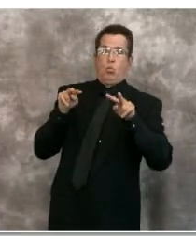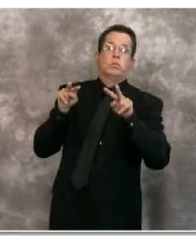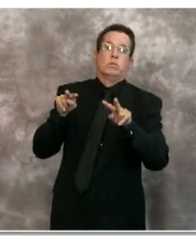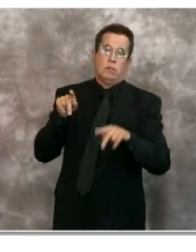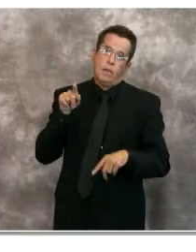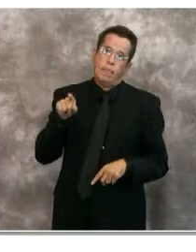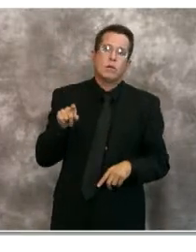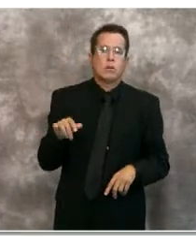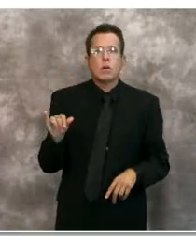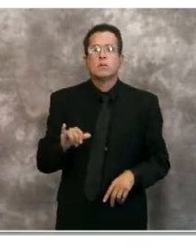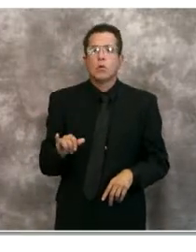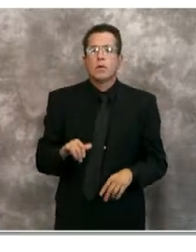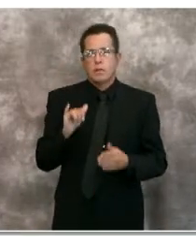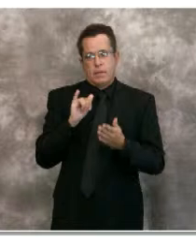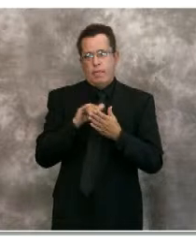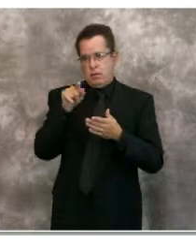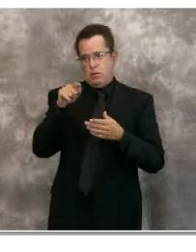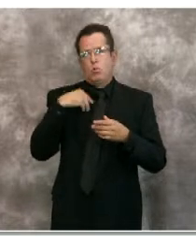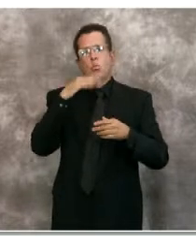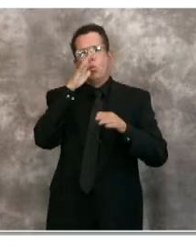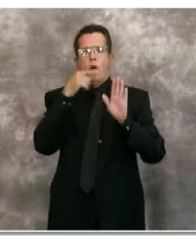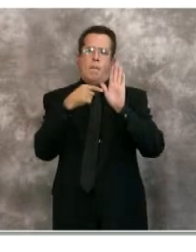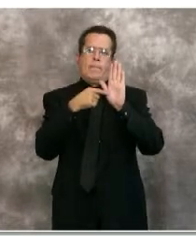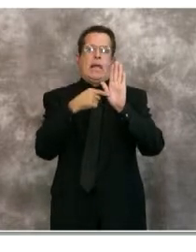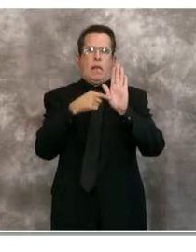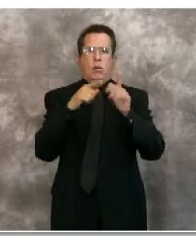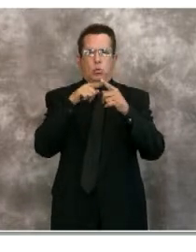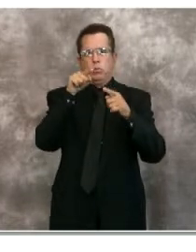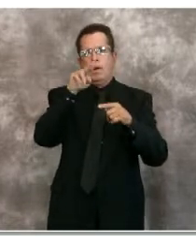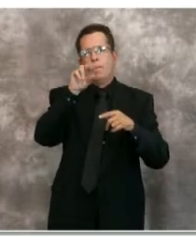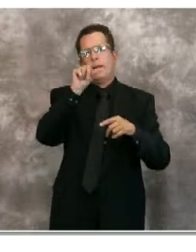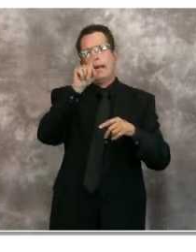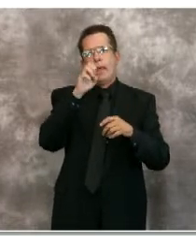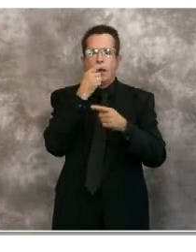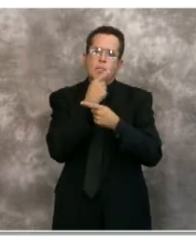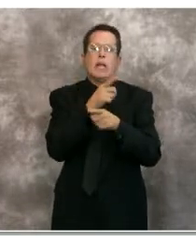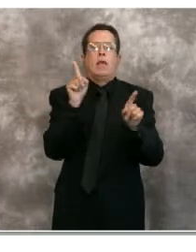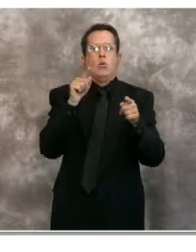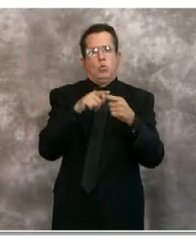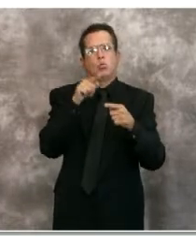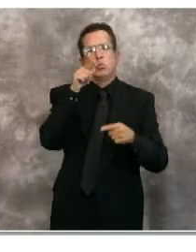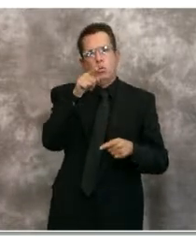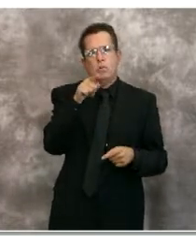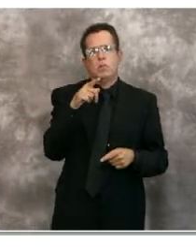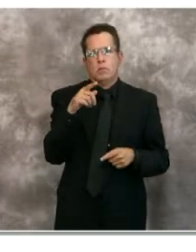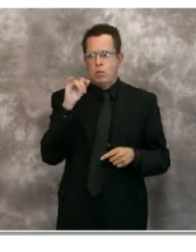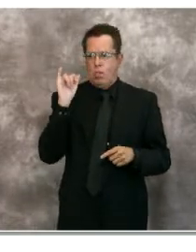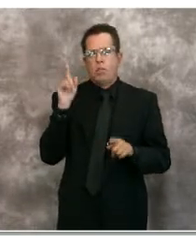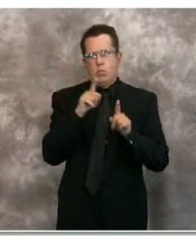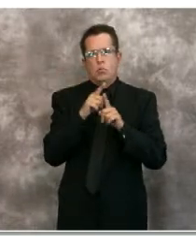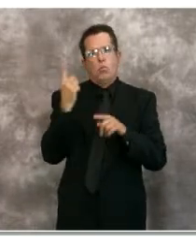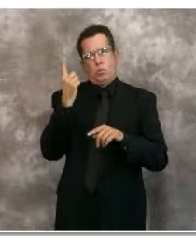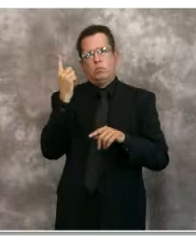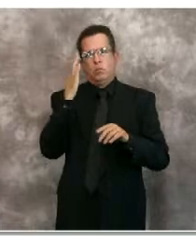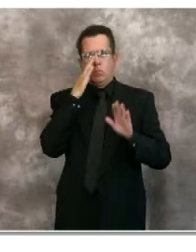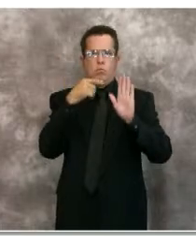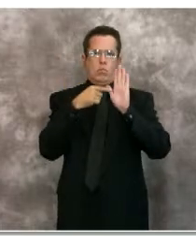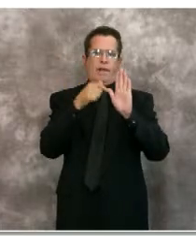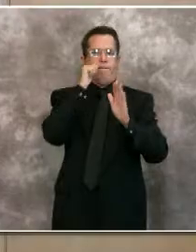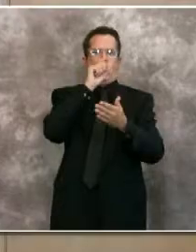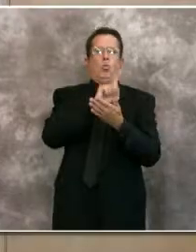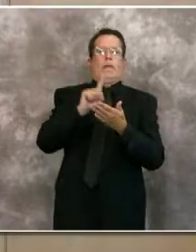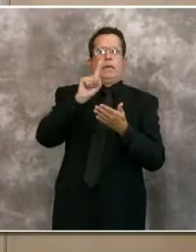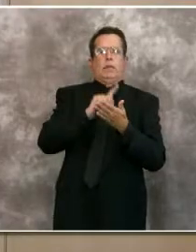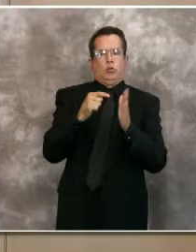us. This document is updated when we present this to you at our pressers each